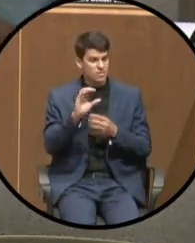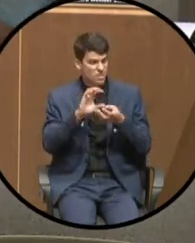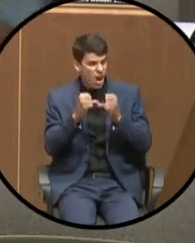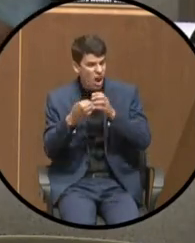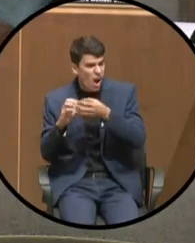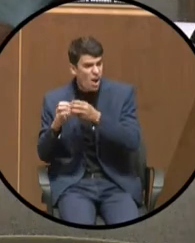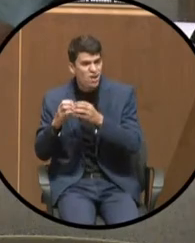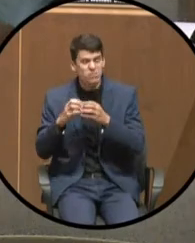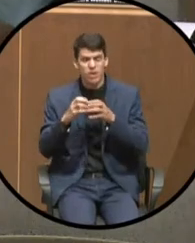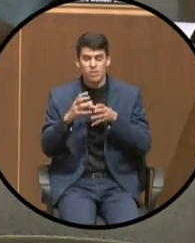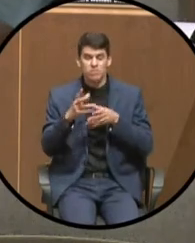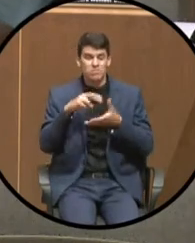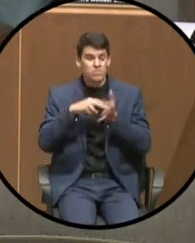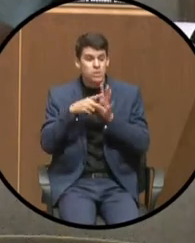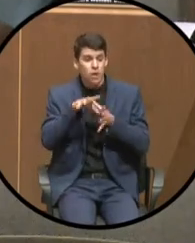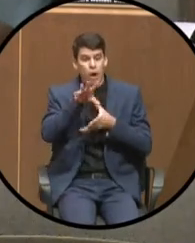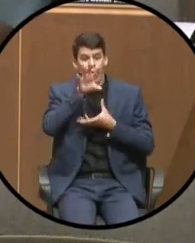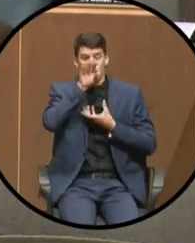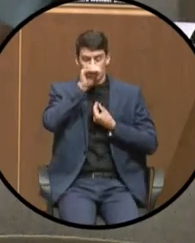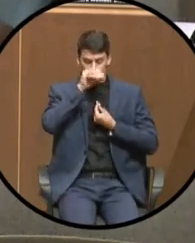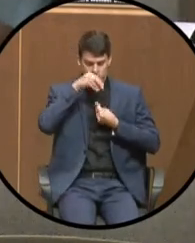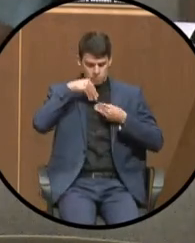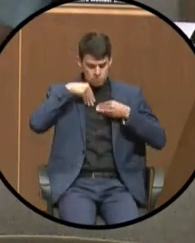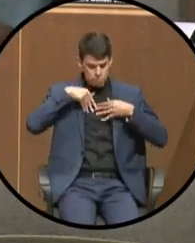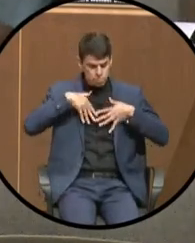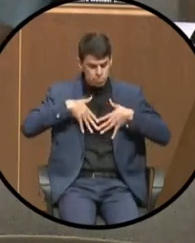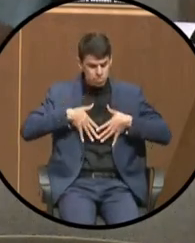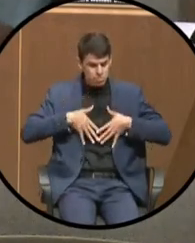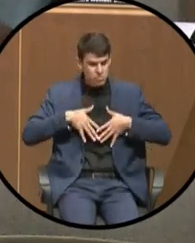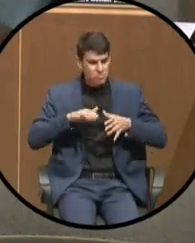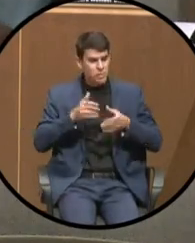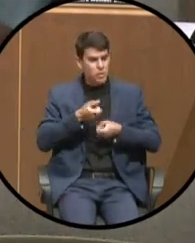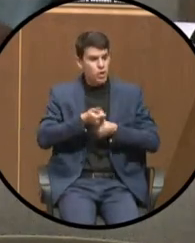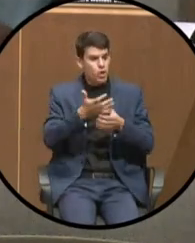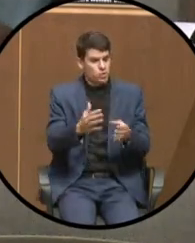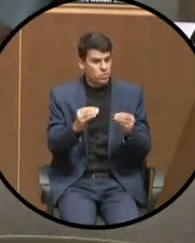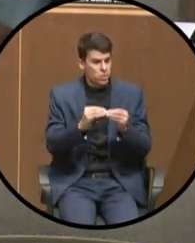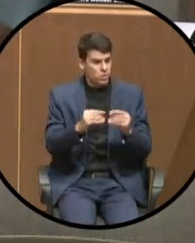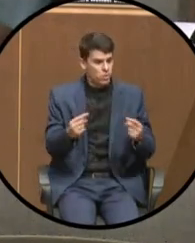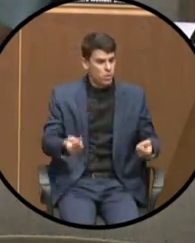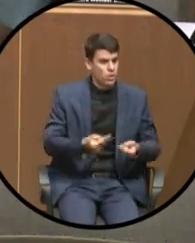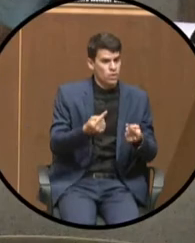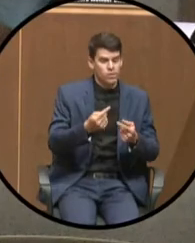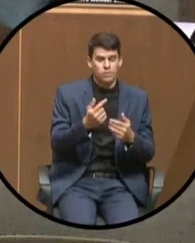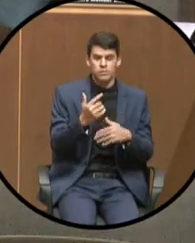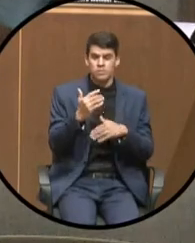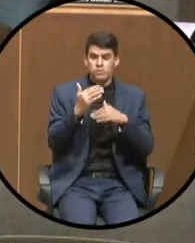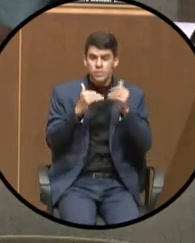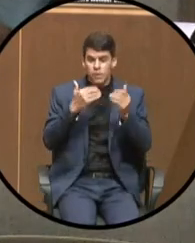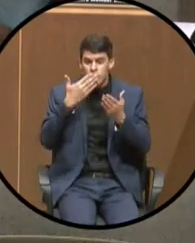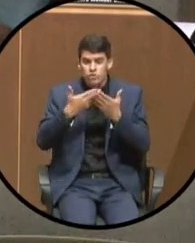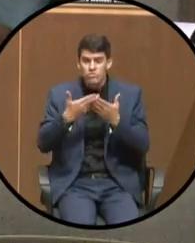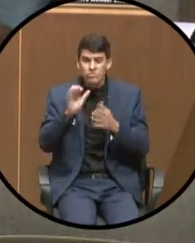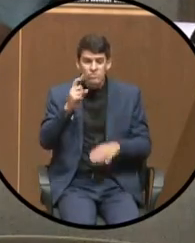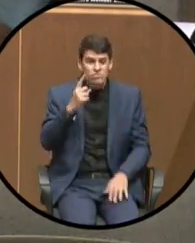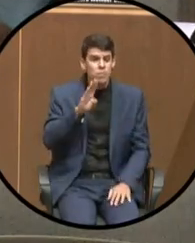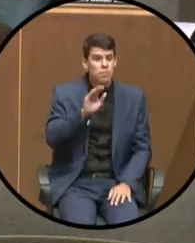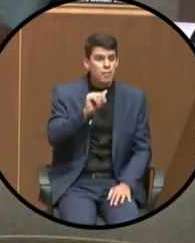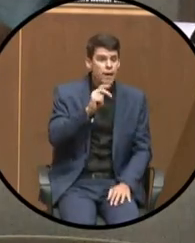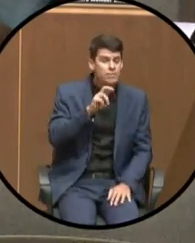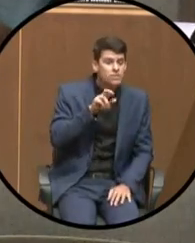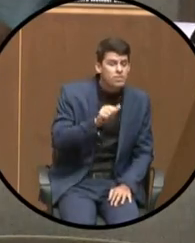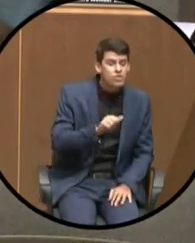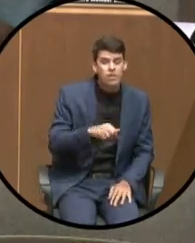into your lungs, causing more harm than good, I would say. Bacterial pneumonia,